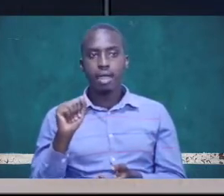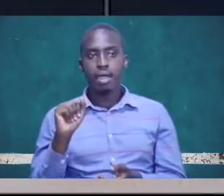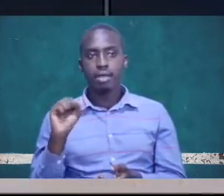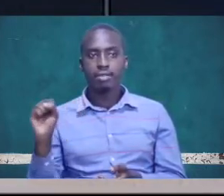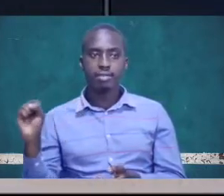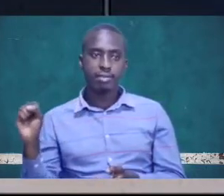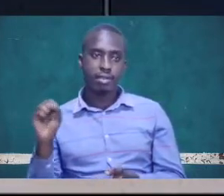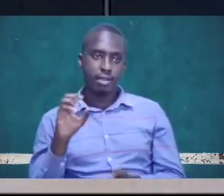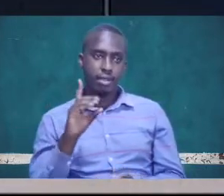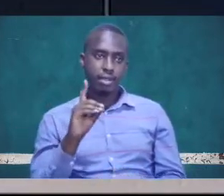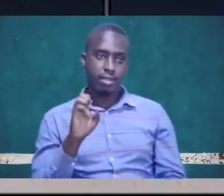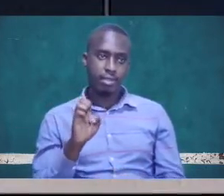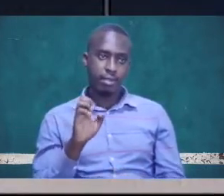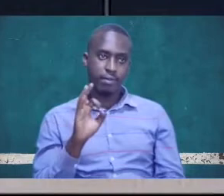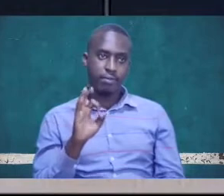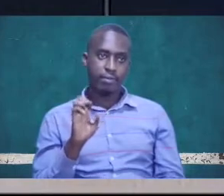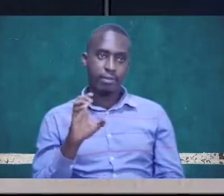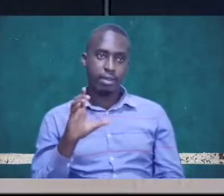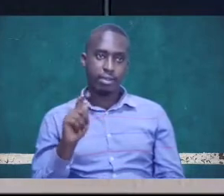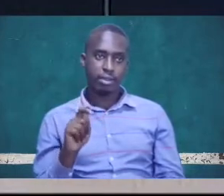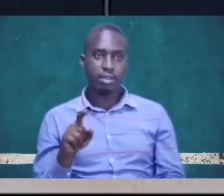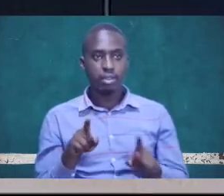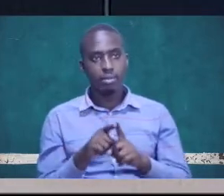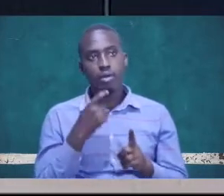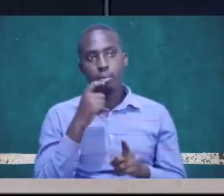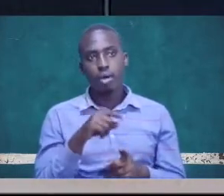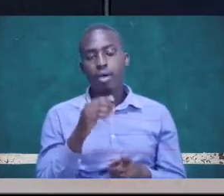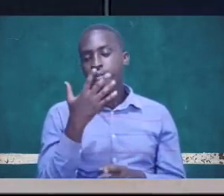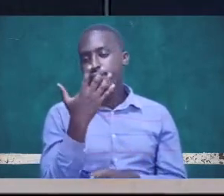The mass defect is going to be equals to